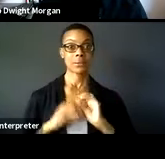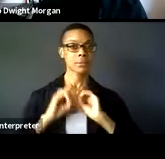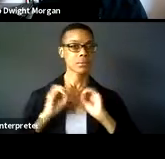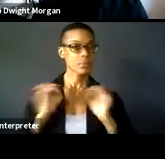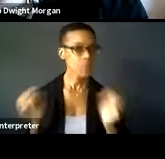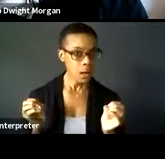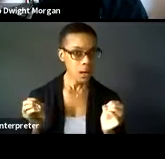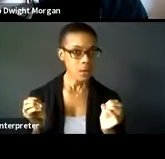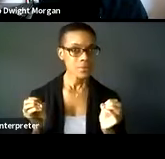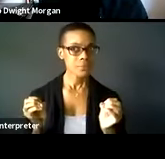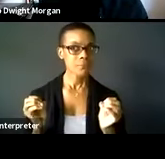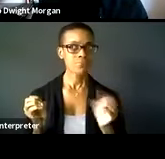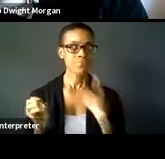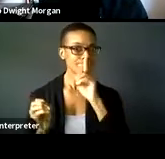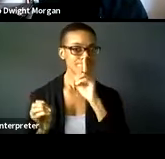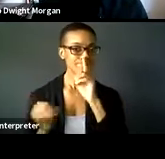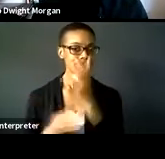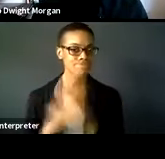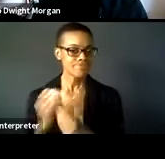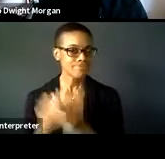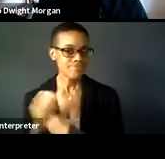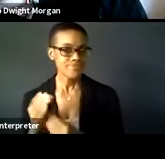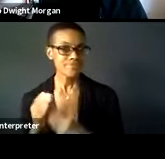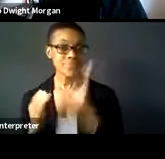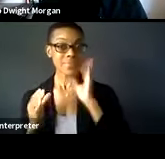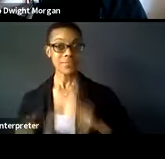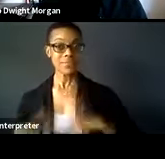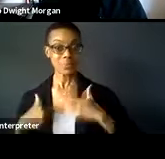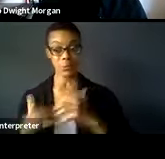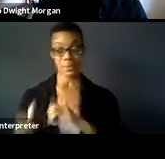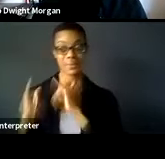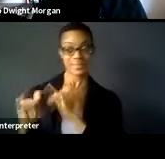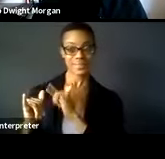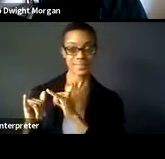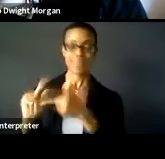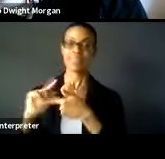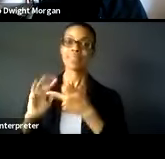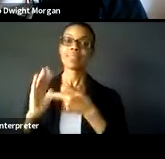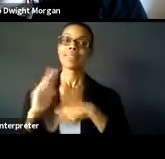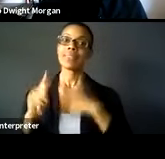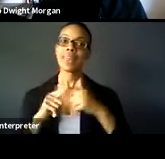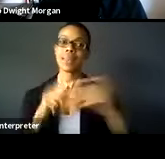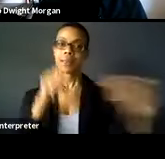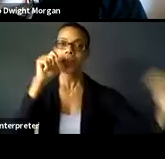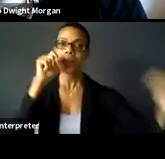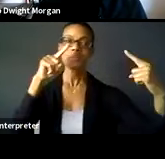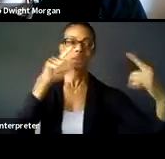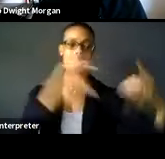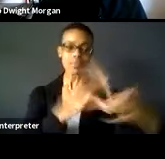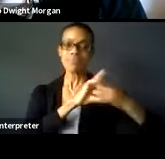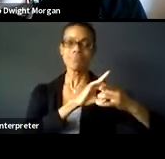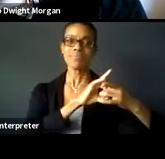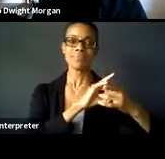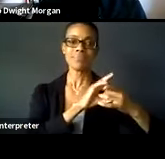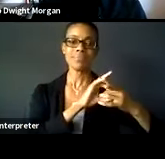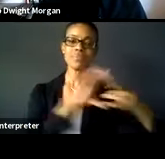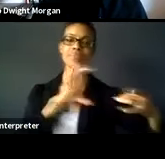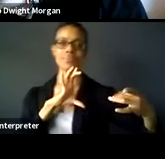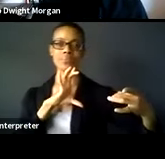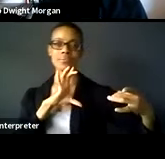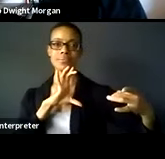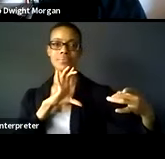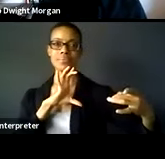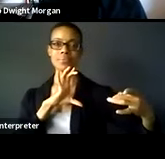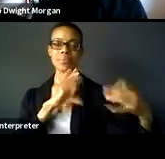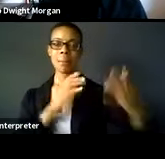misses sometimes the empathy to really connecting people who really access to our services. So